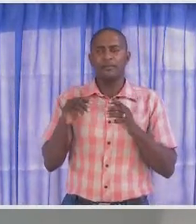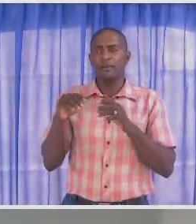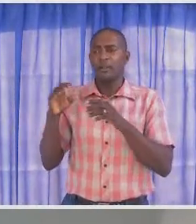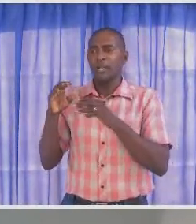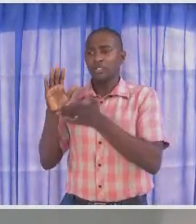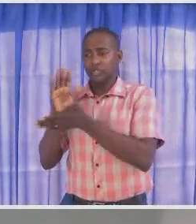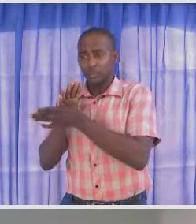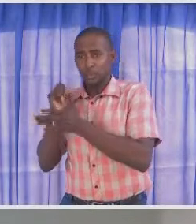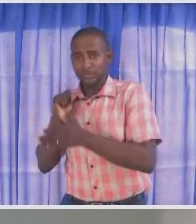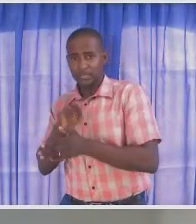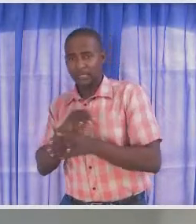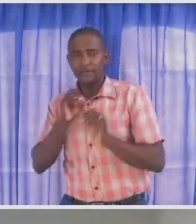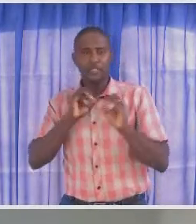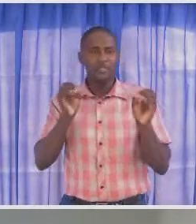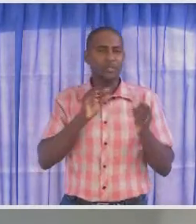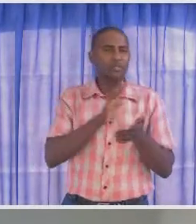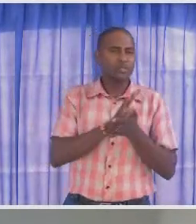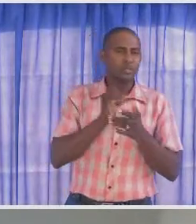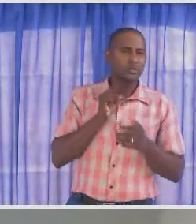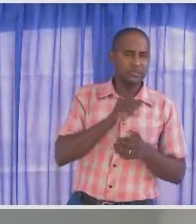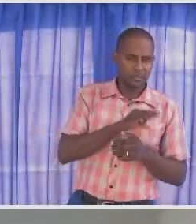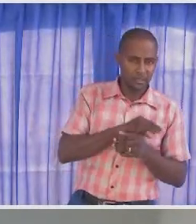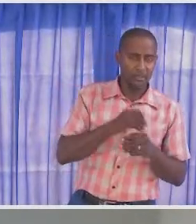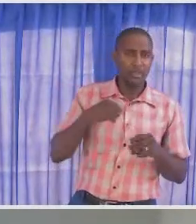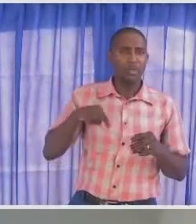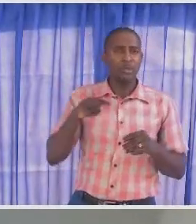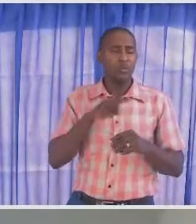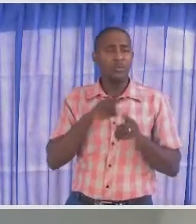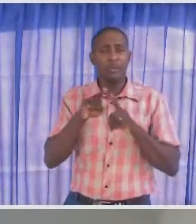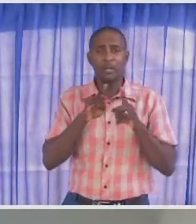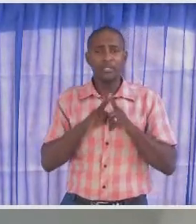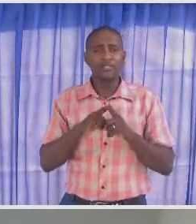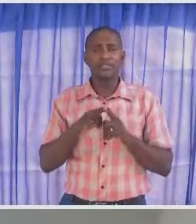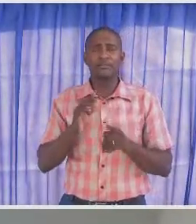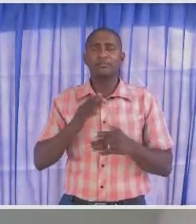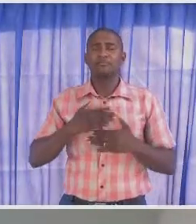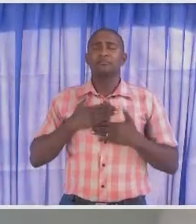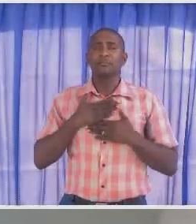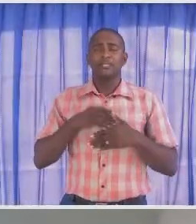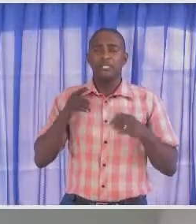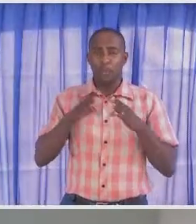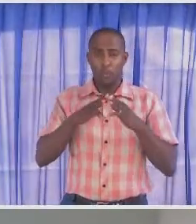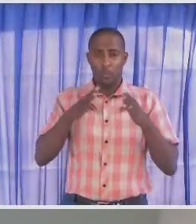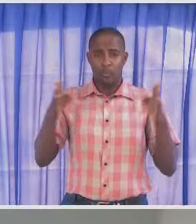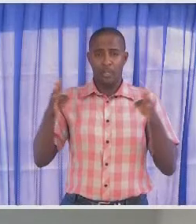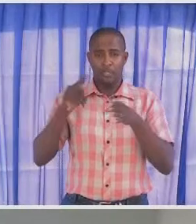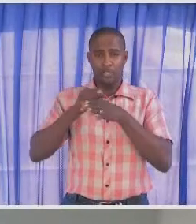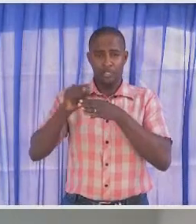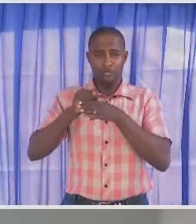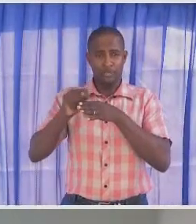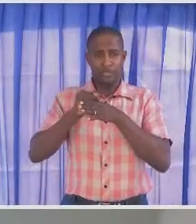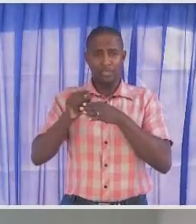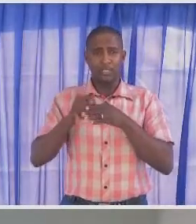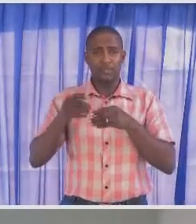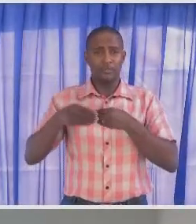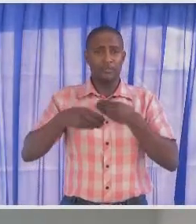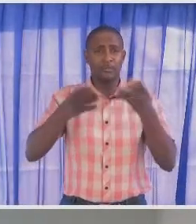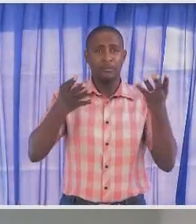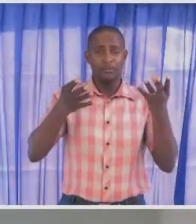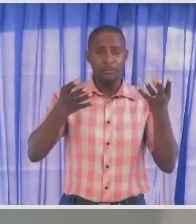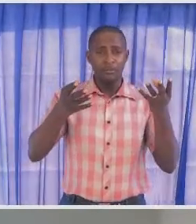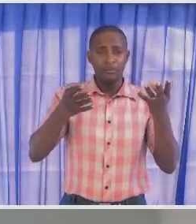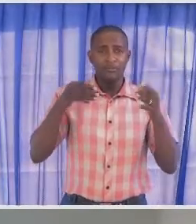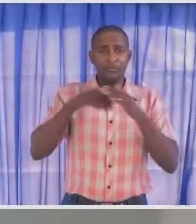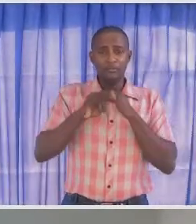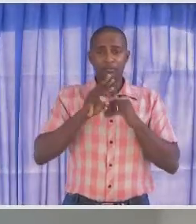staff. We're also quite pleased that this wide range of training is being offered in the western end of